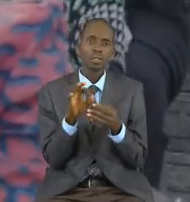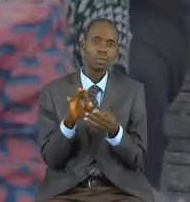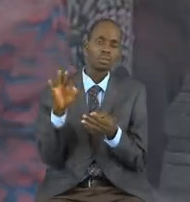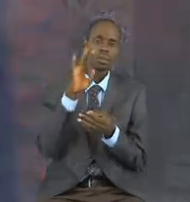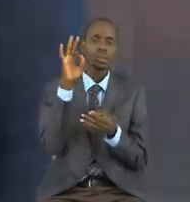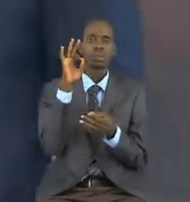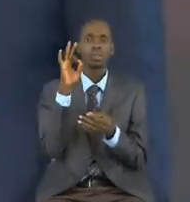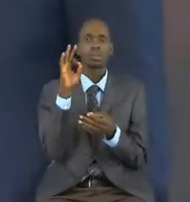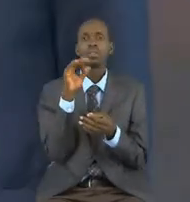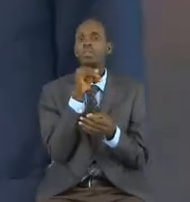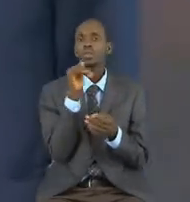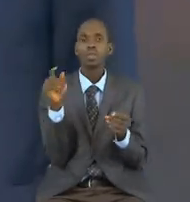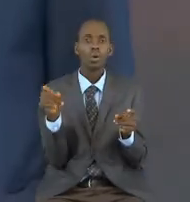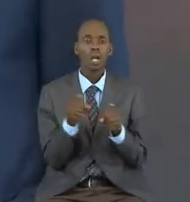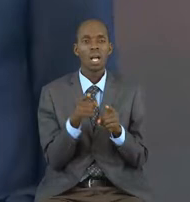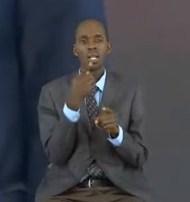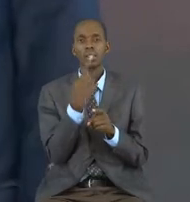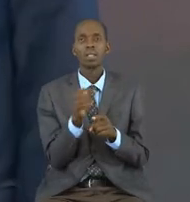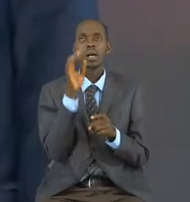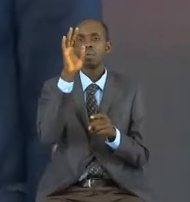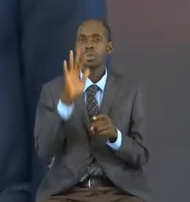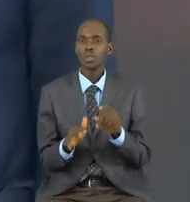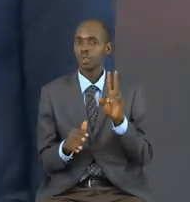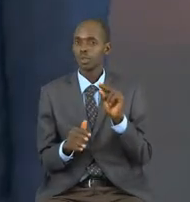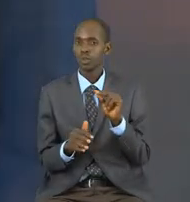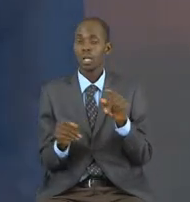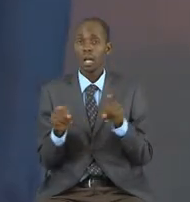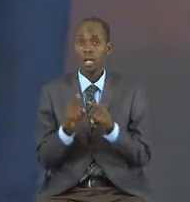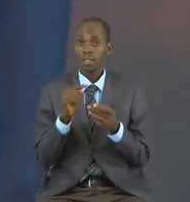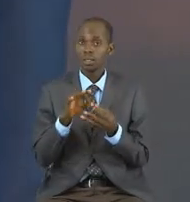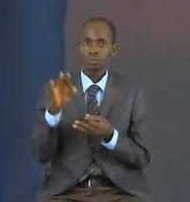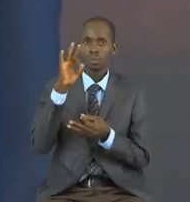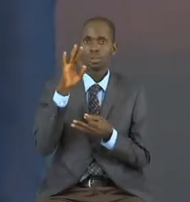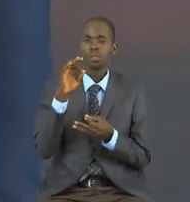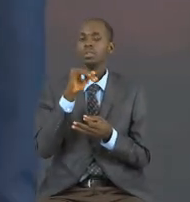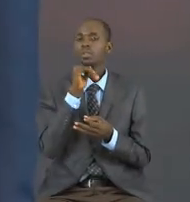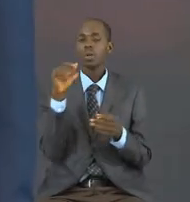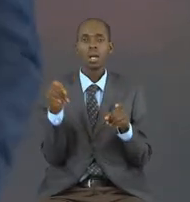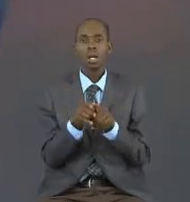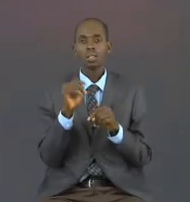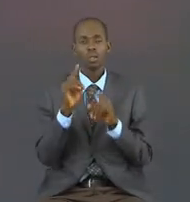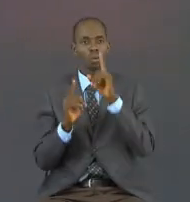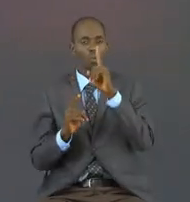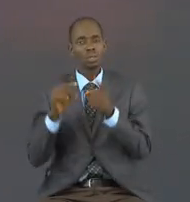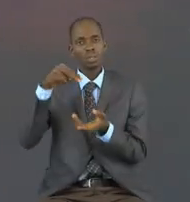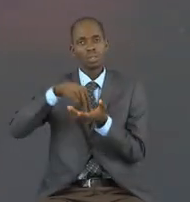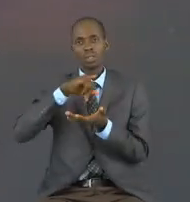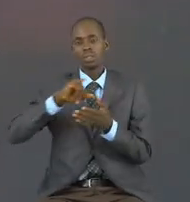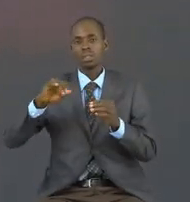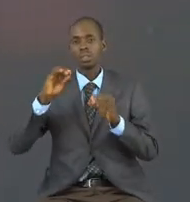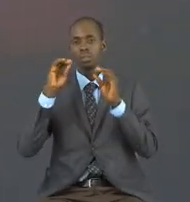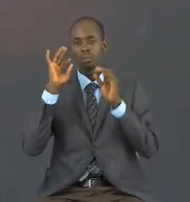as the pastor, as the Spirit, not as the one holding the mic, as the Spirit